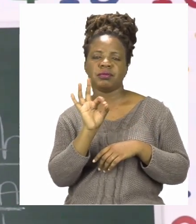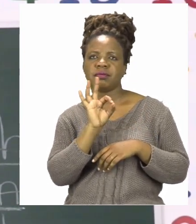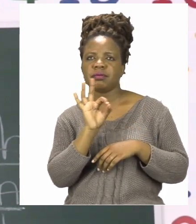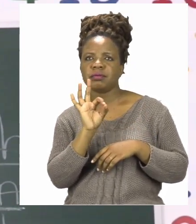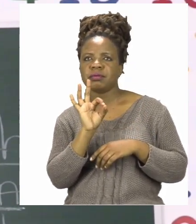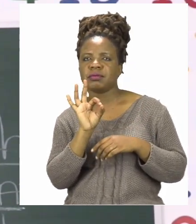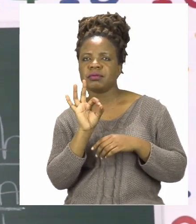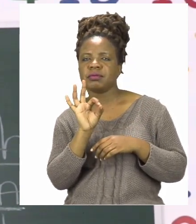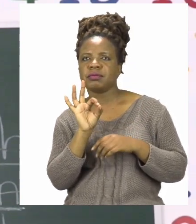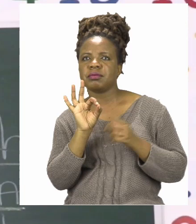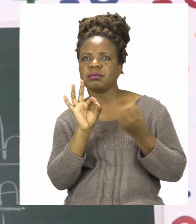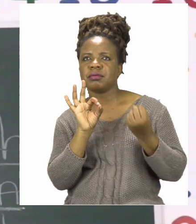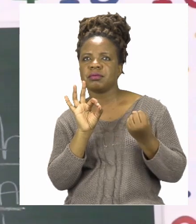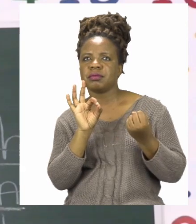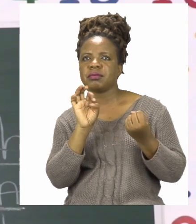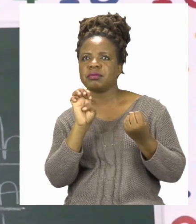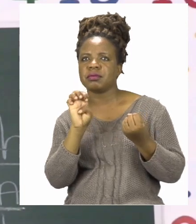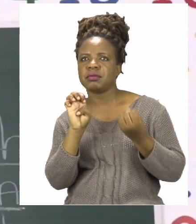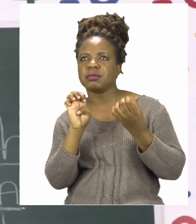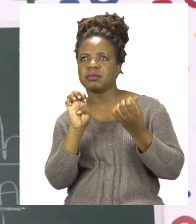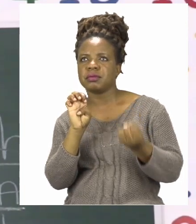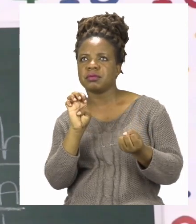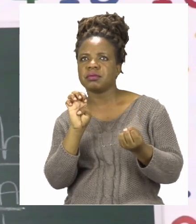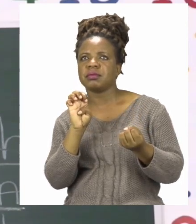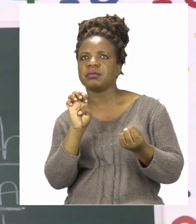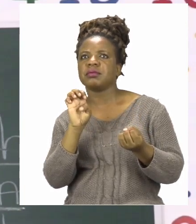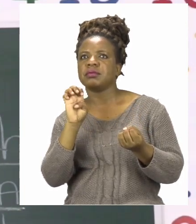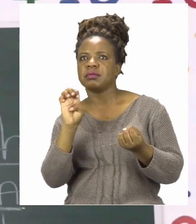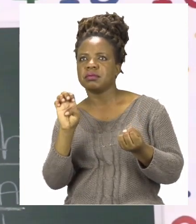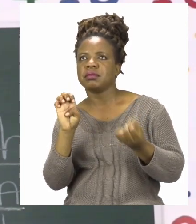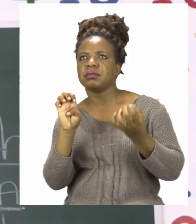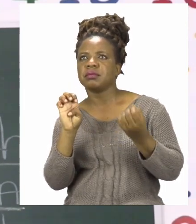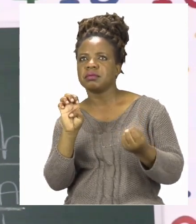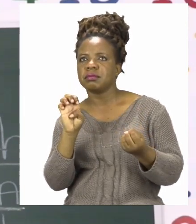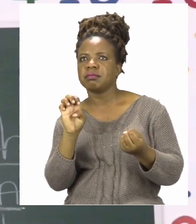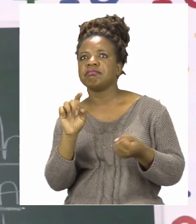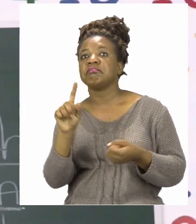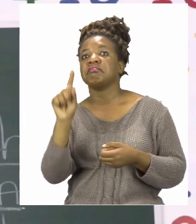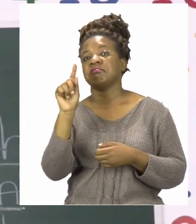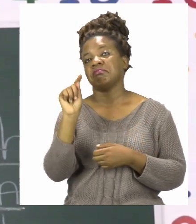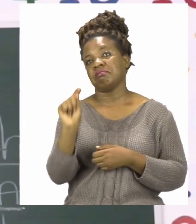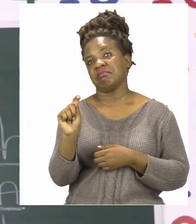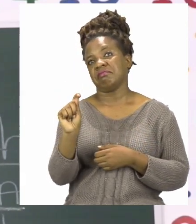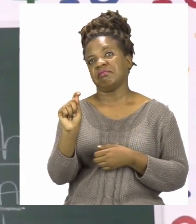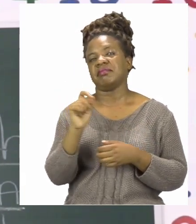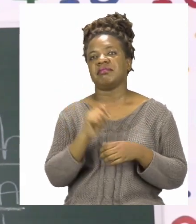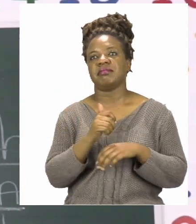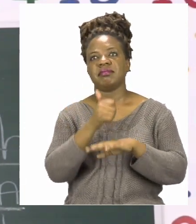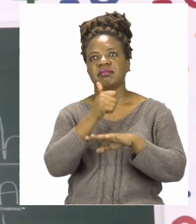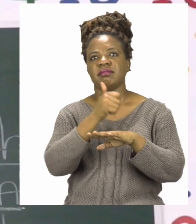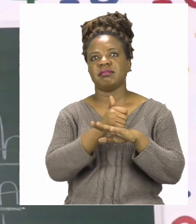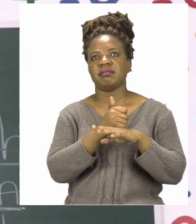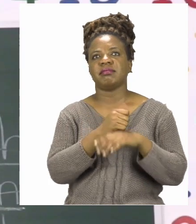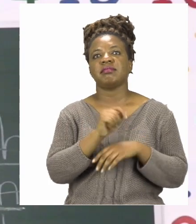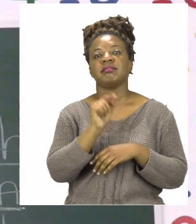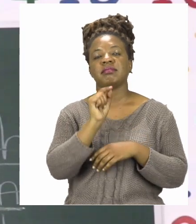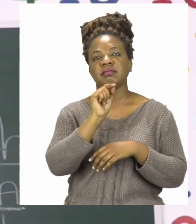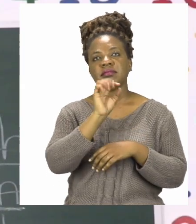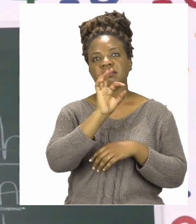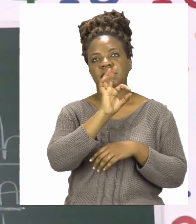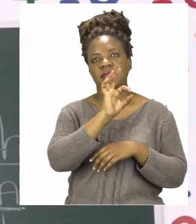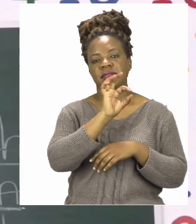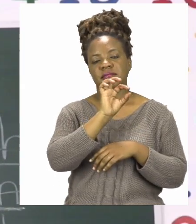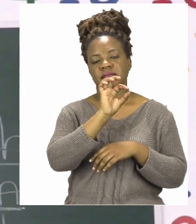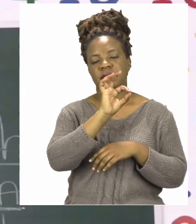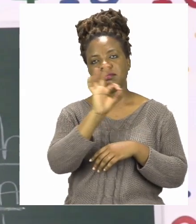F, our E, our other E, and our T. So this is our word.